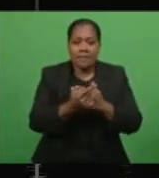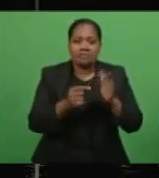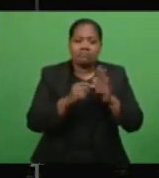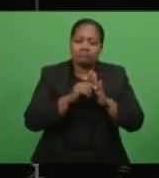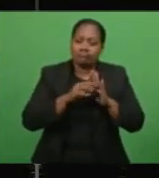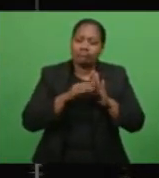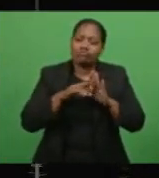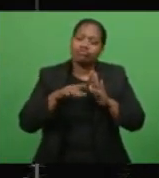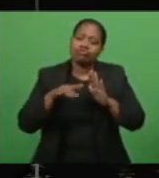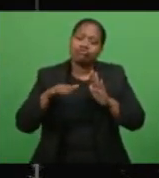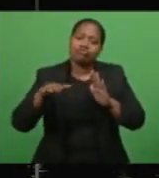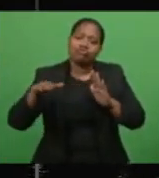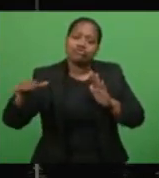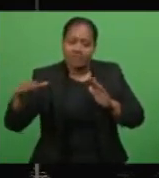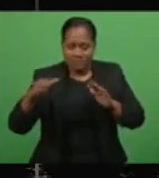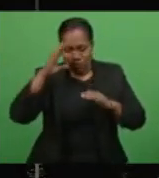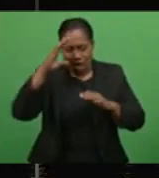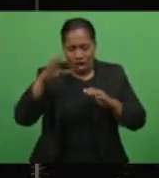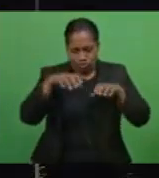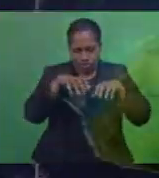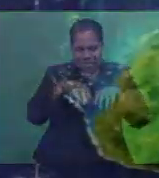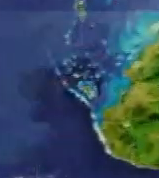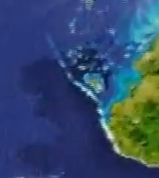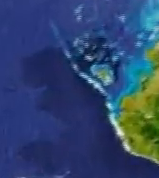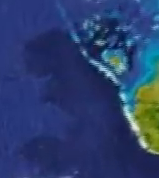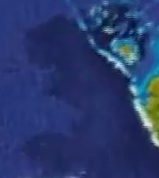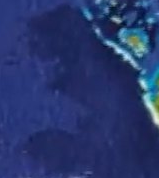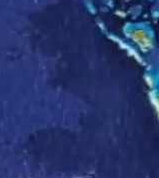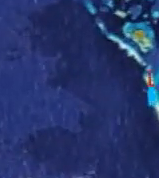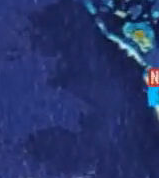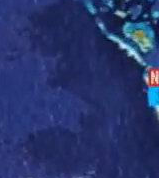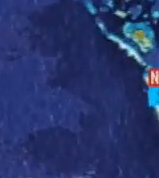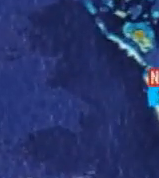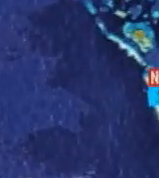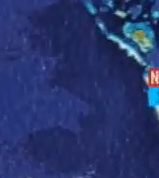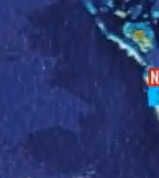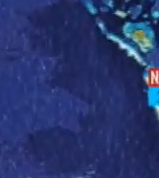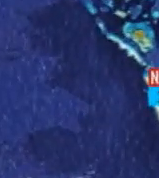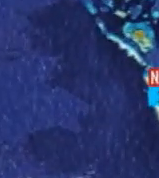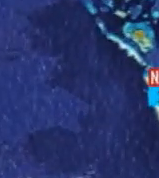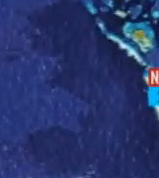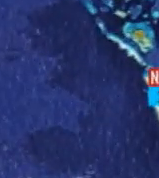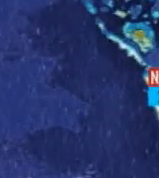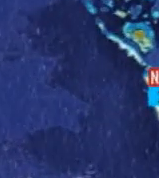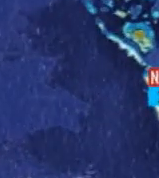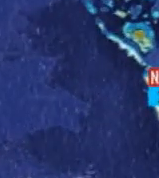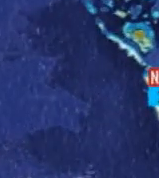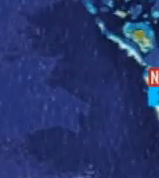country. Looking at the west, mainly clear conditions.